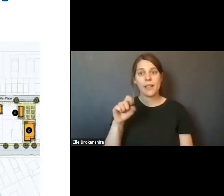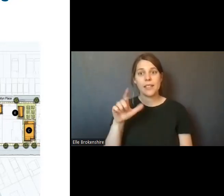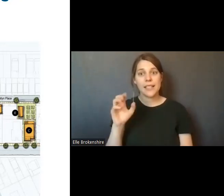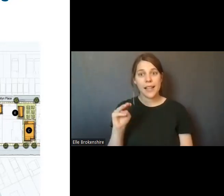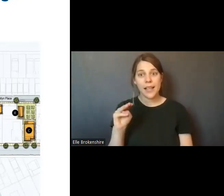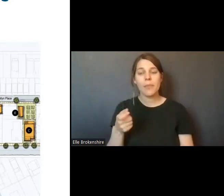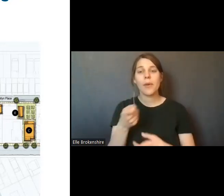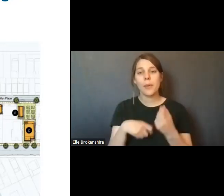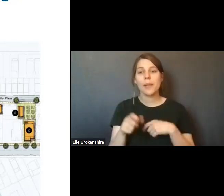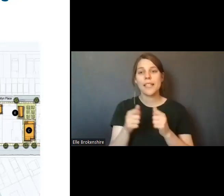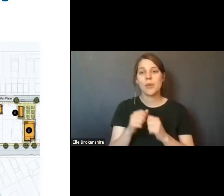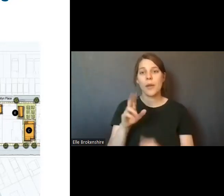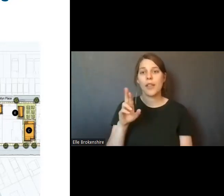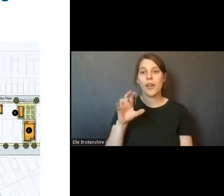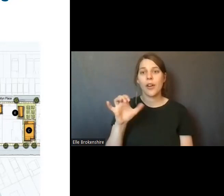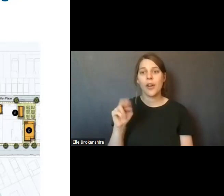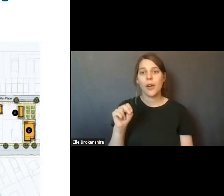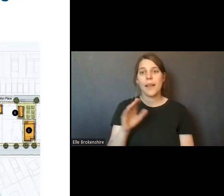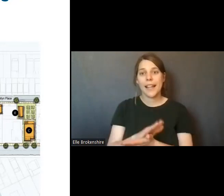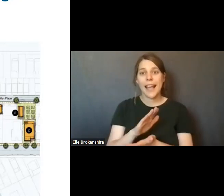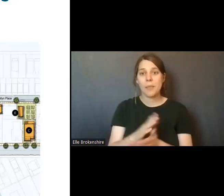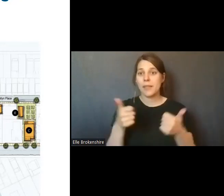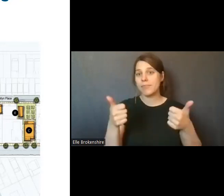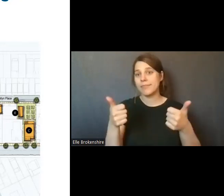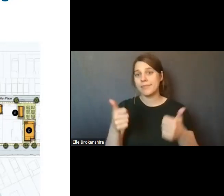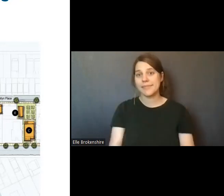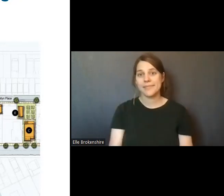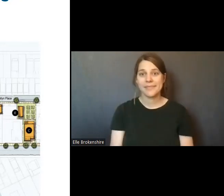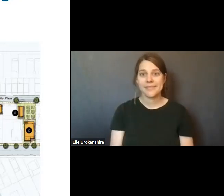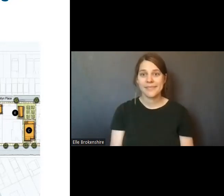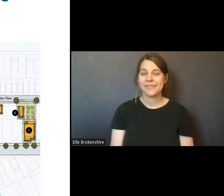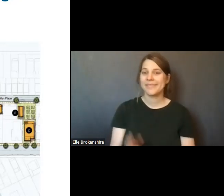Academy. And we're good to go.